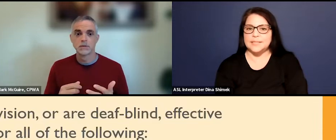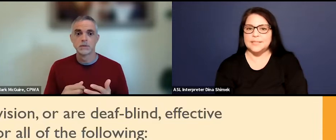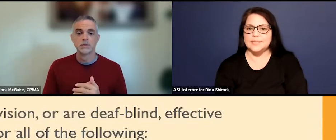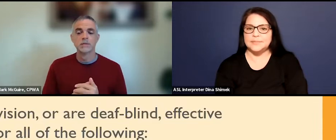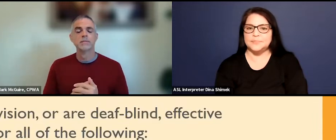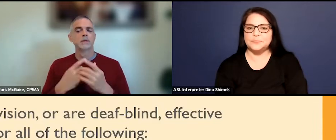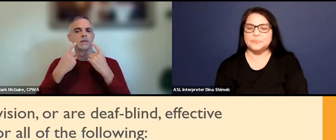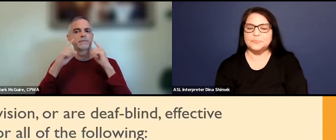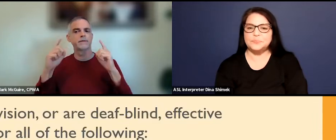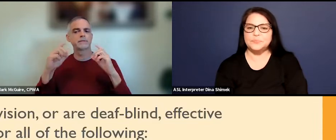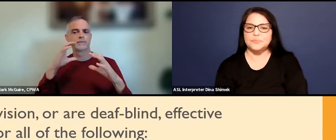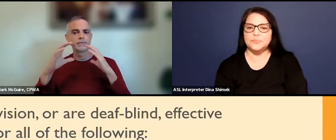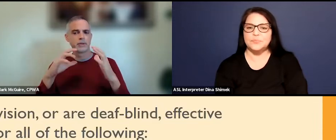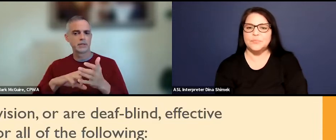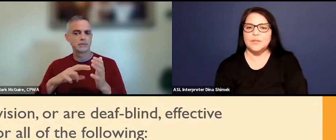deafblind.